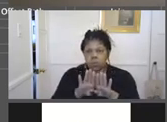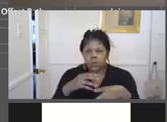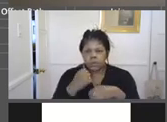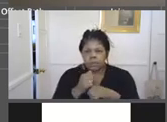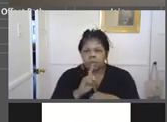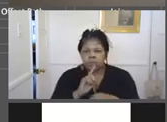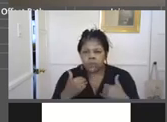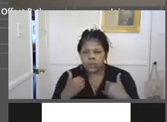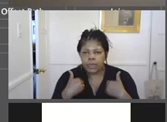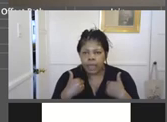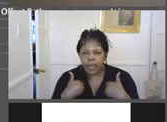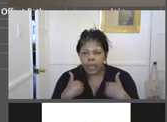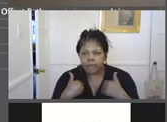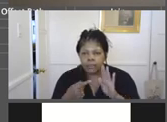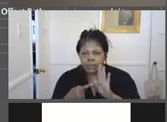show pattern.